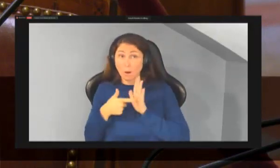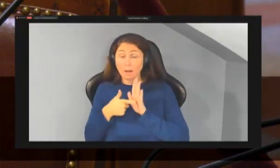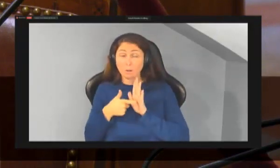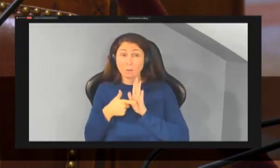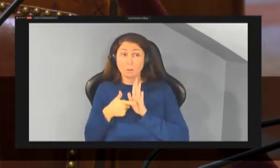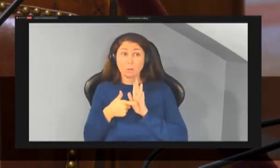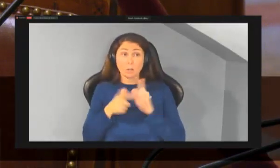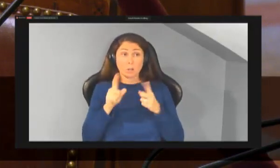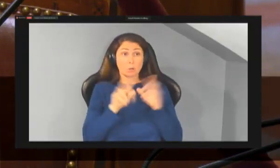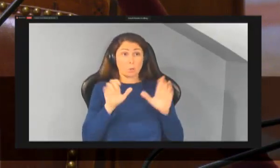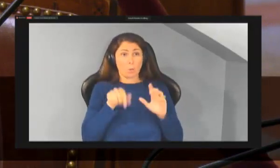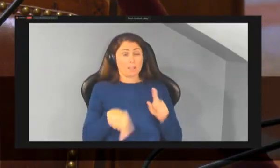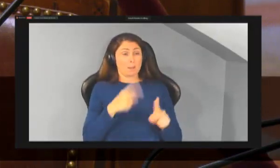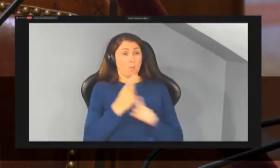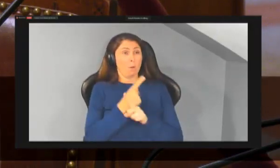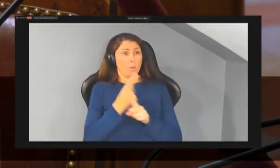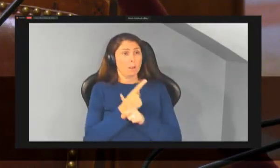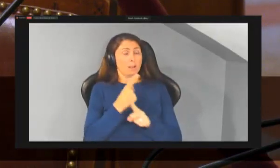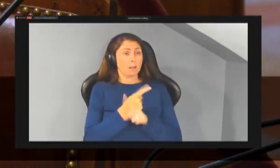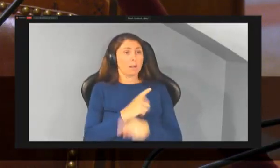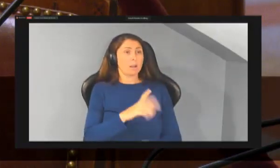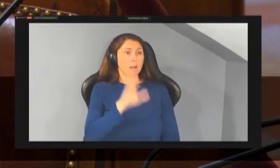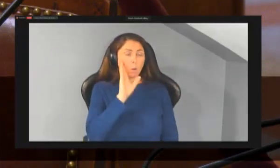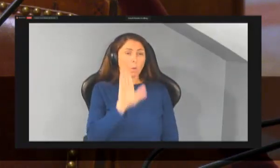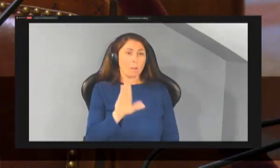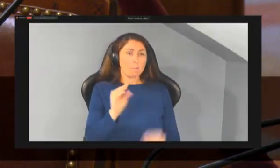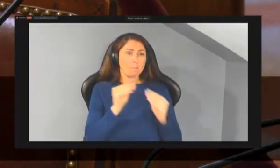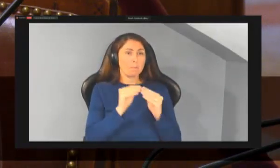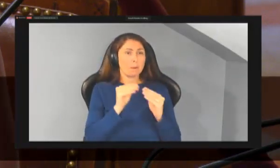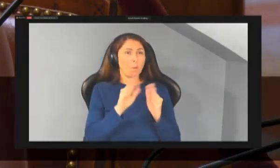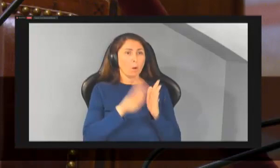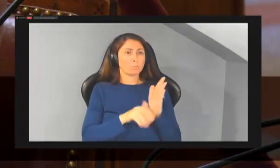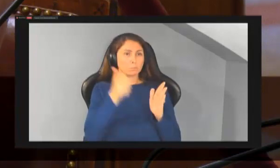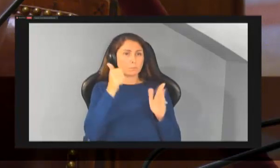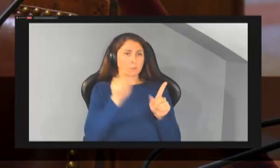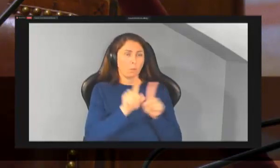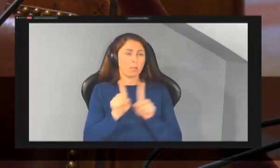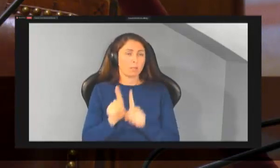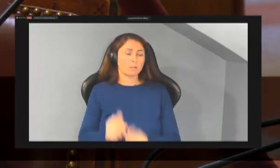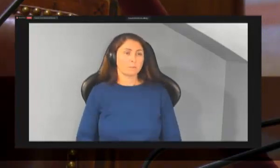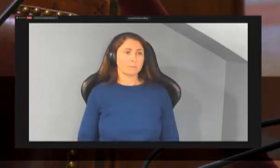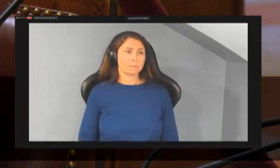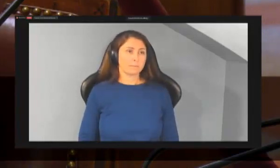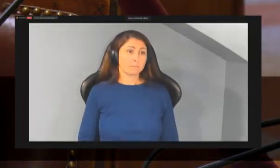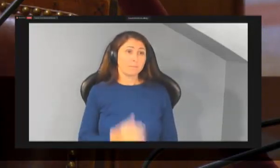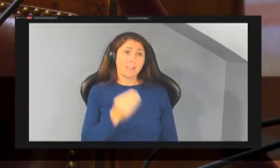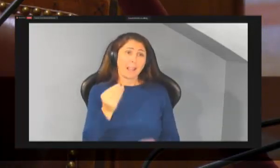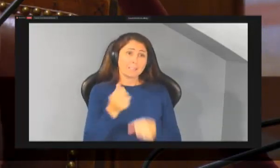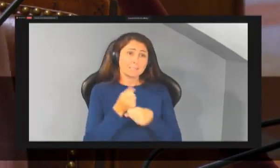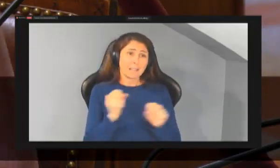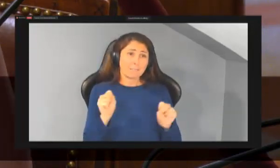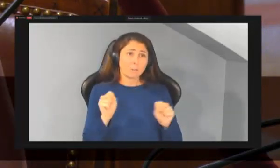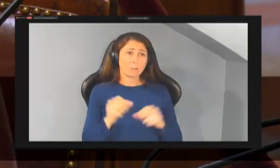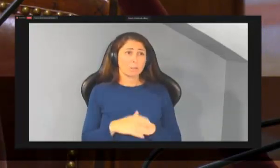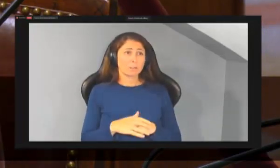this appropriately, it would be more cost effective as well. And safer. Pay me now, pay me later.